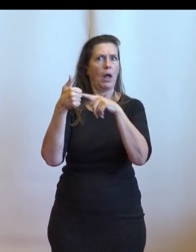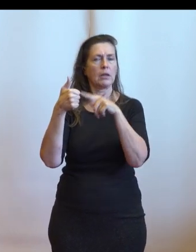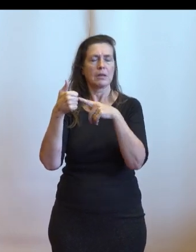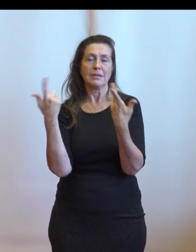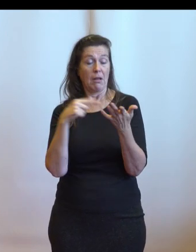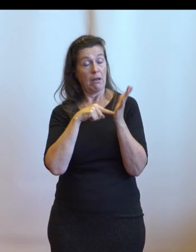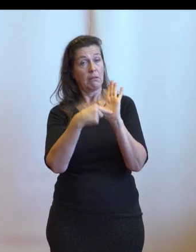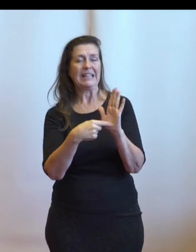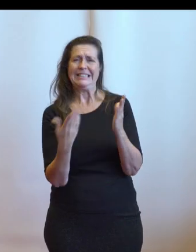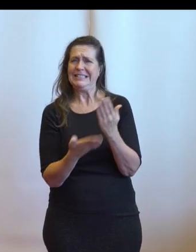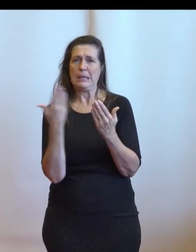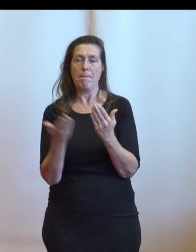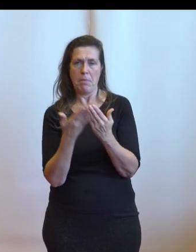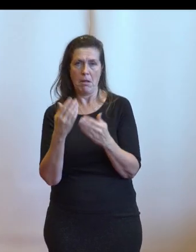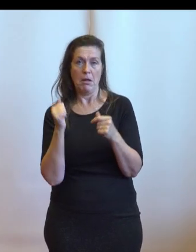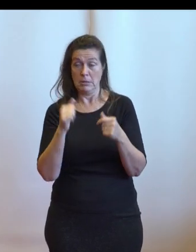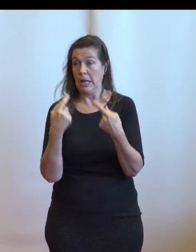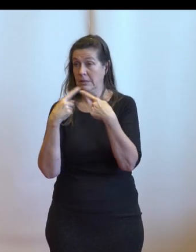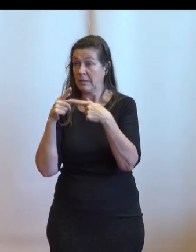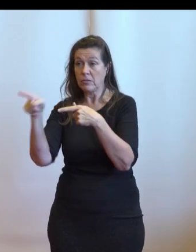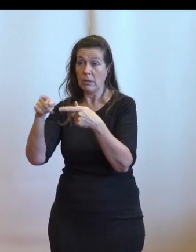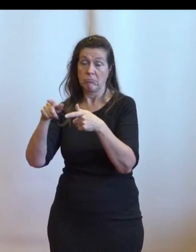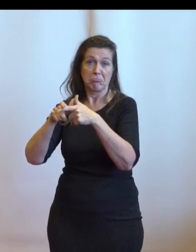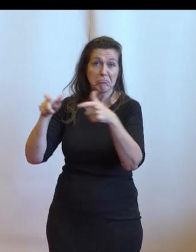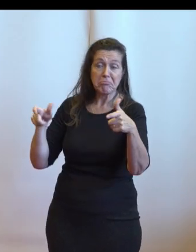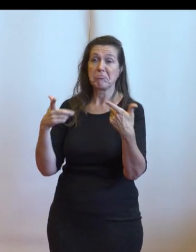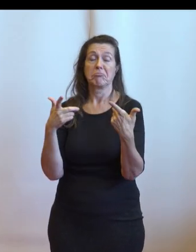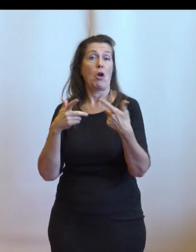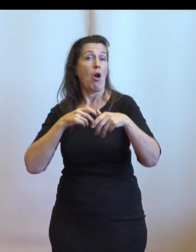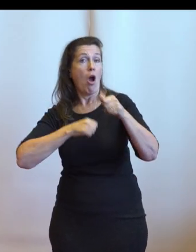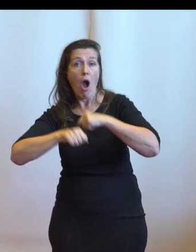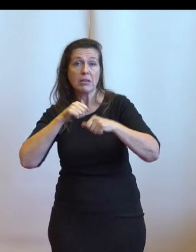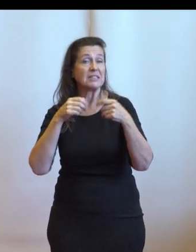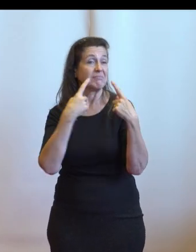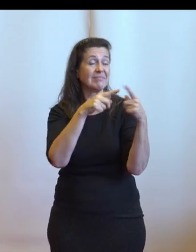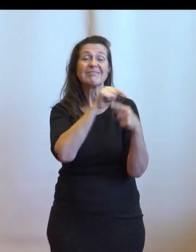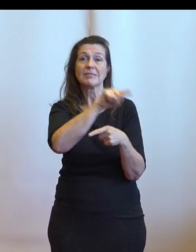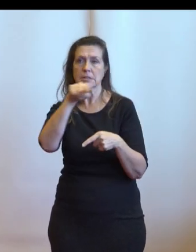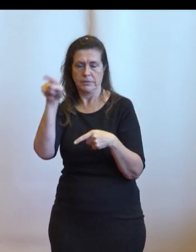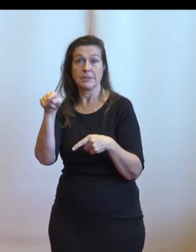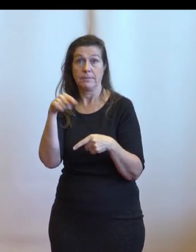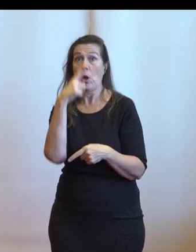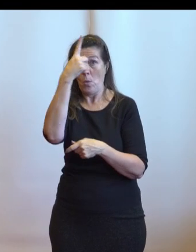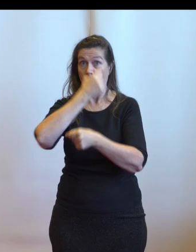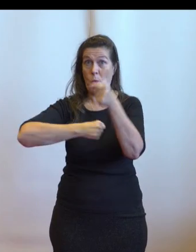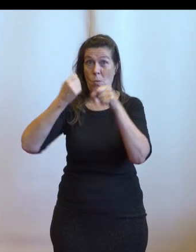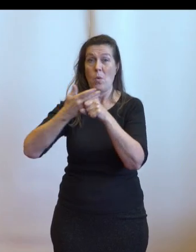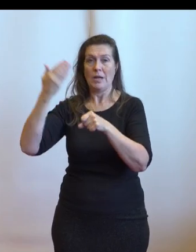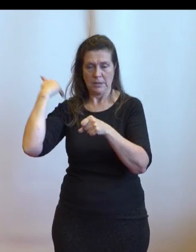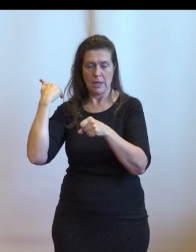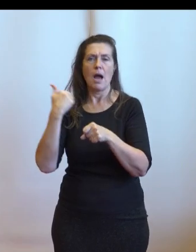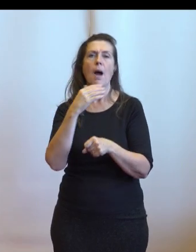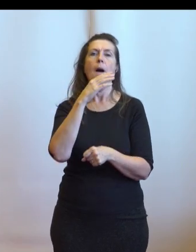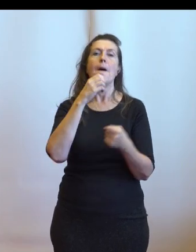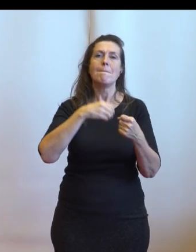use. It should work for a range of organisations. So part of this, we did a review of it a year ago. Barclays,